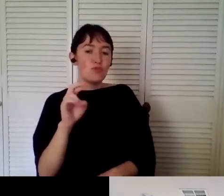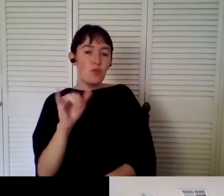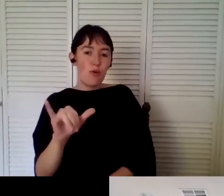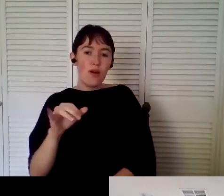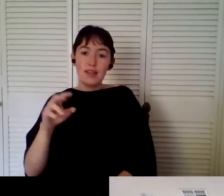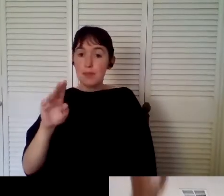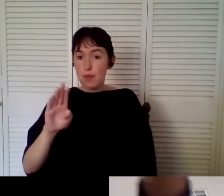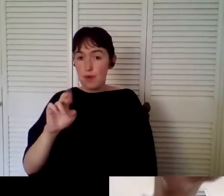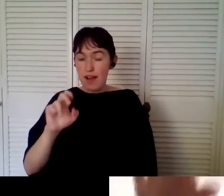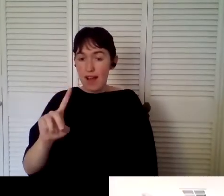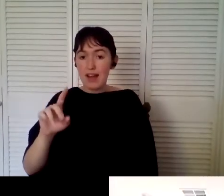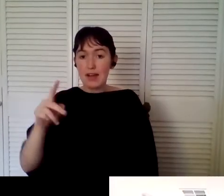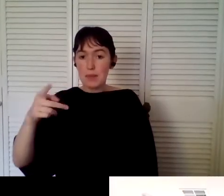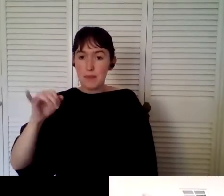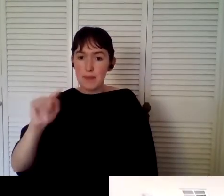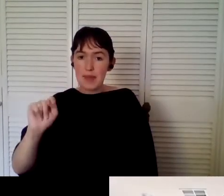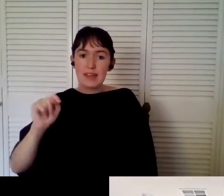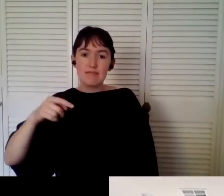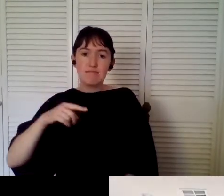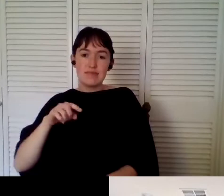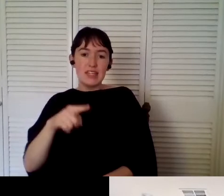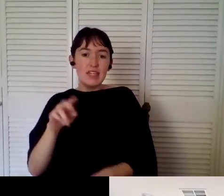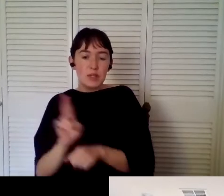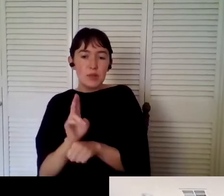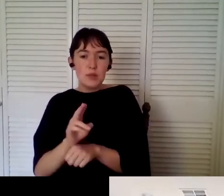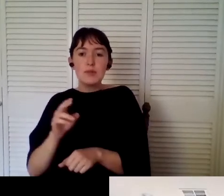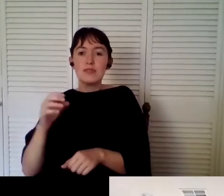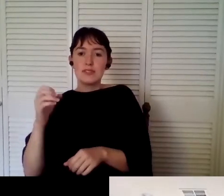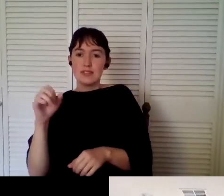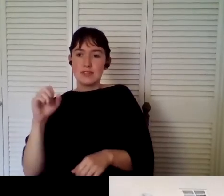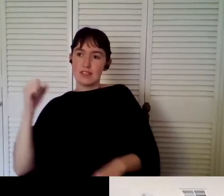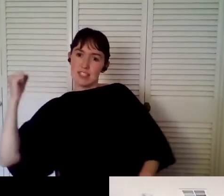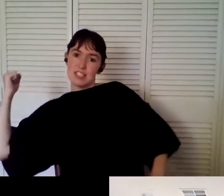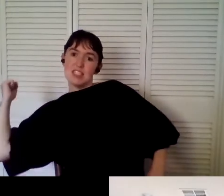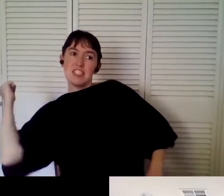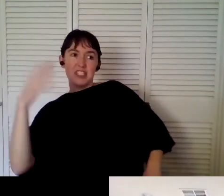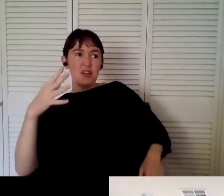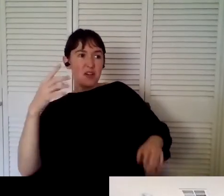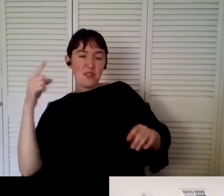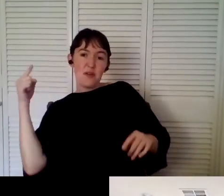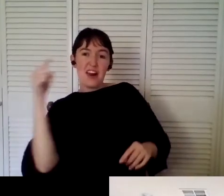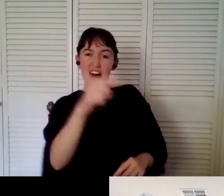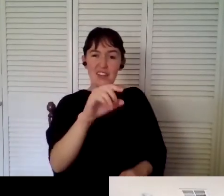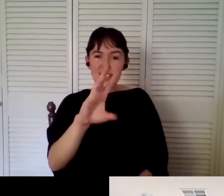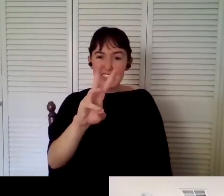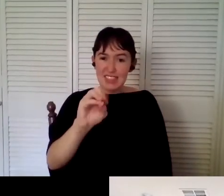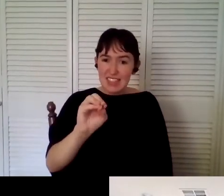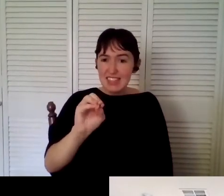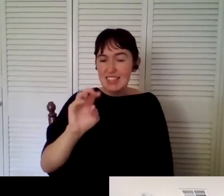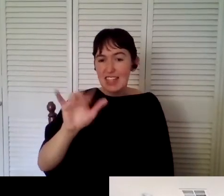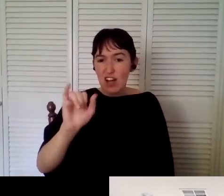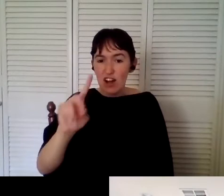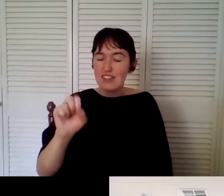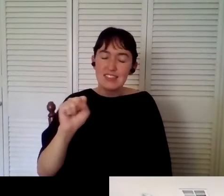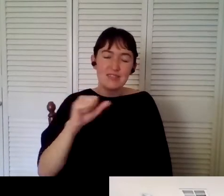javelin like 60 yards on a straight line, which just isn't humanly possible. Yeah. Or there's a couple other movies that are set in like Ice Age times where